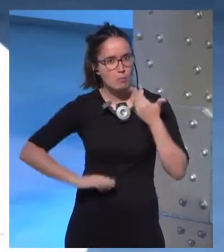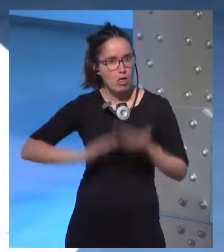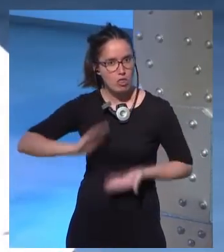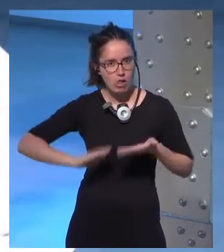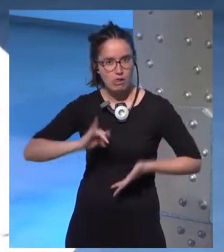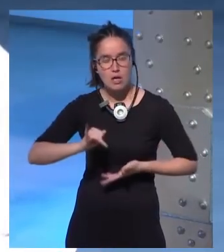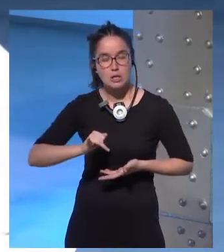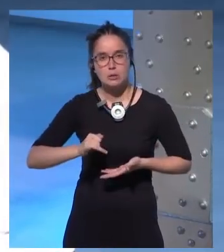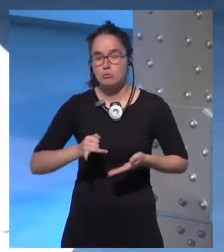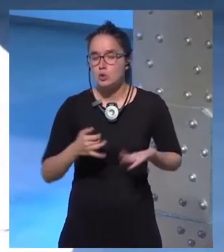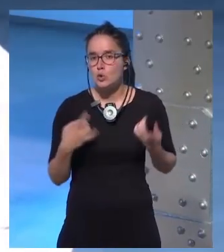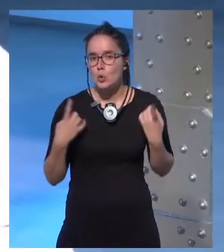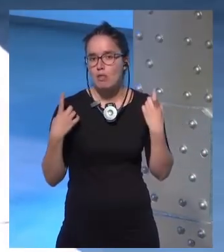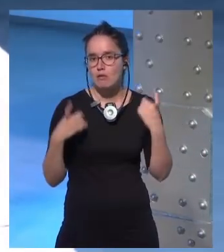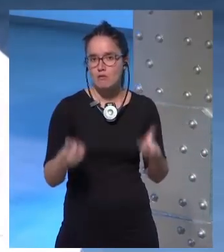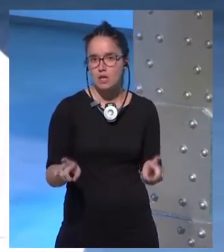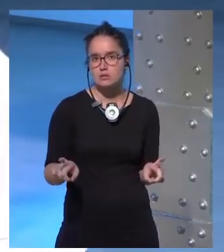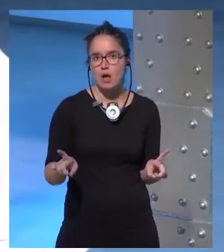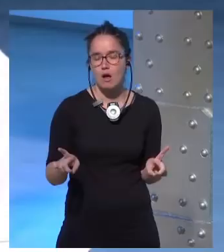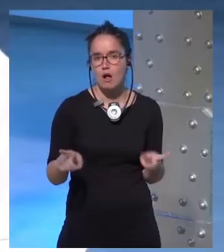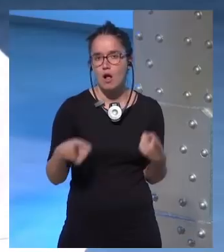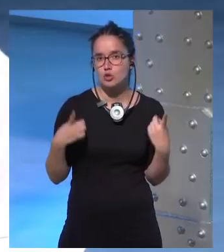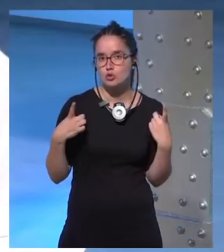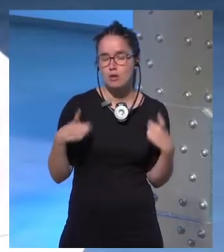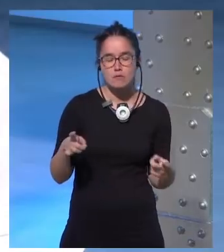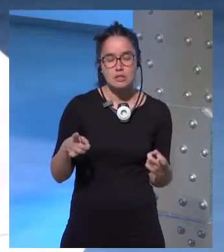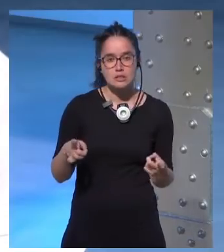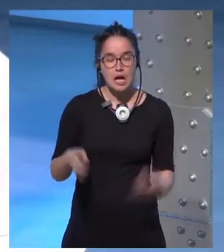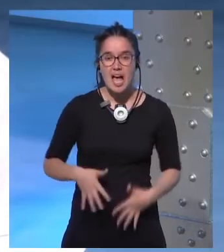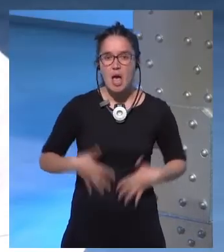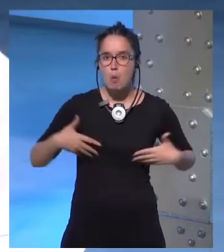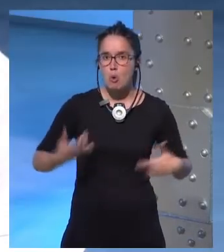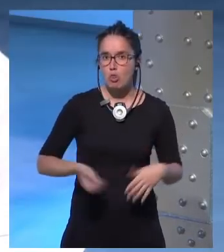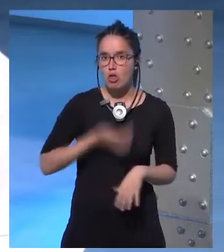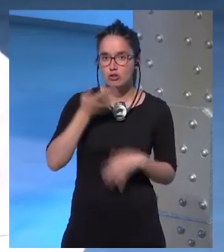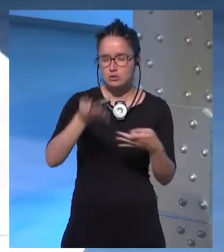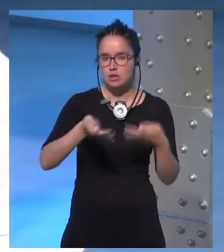situations, and we don't see it that much.